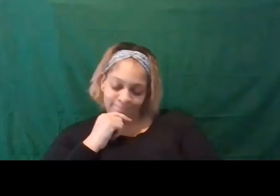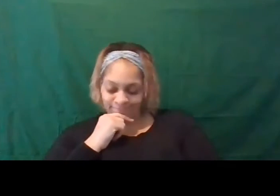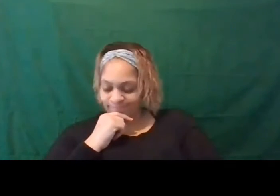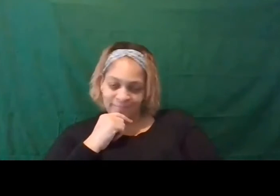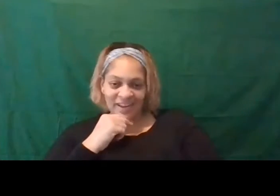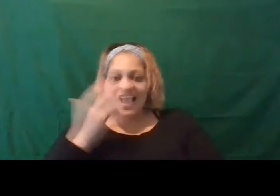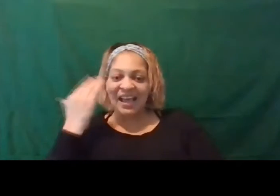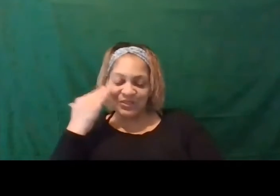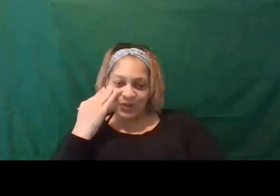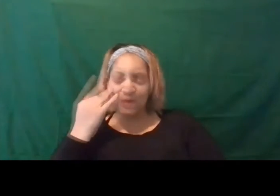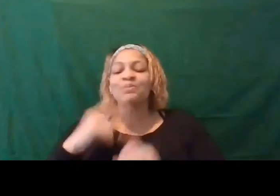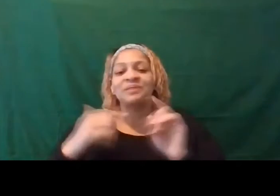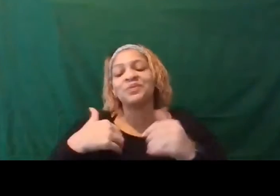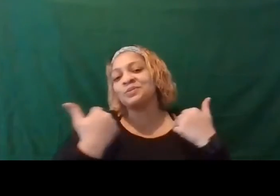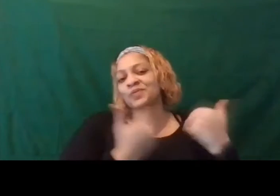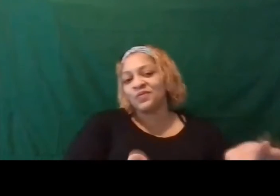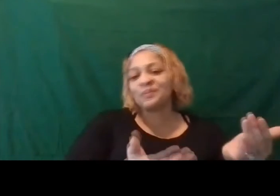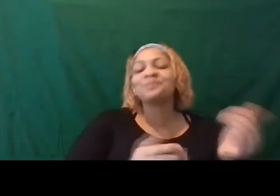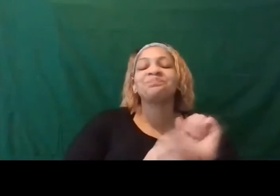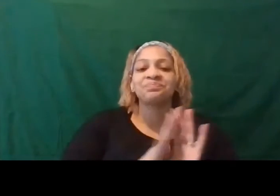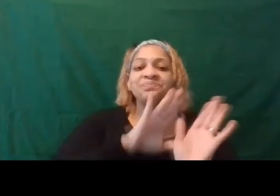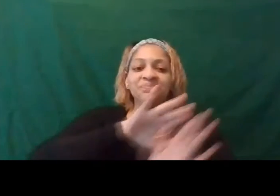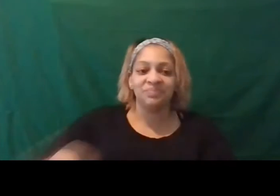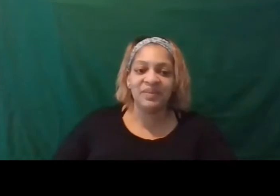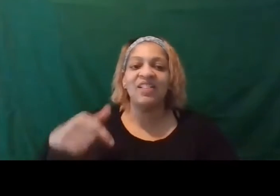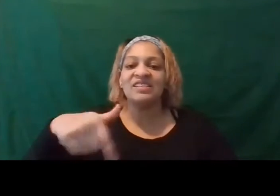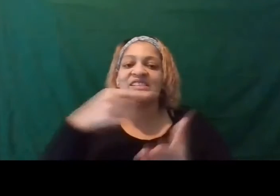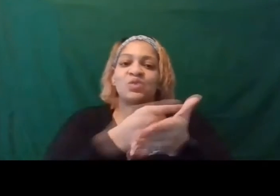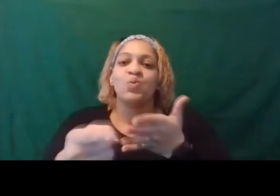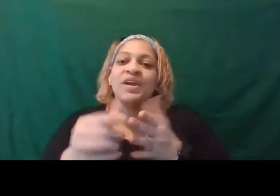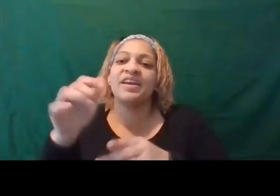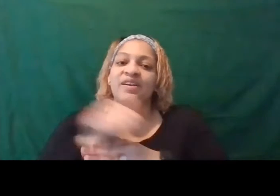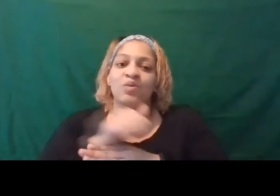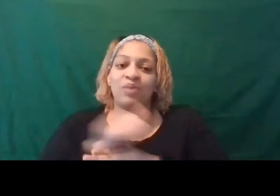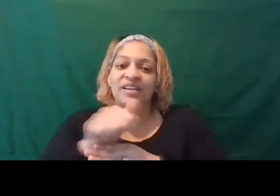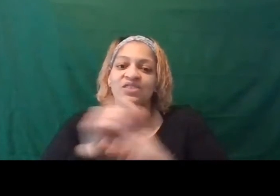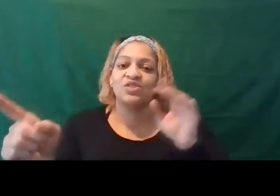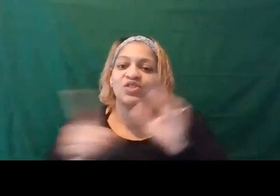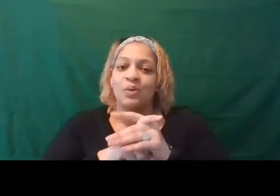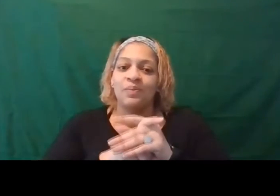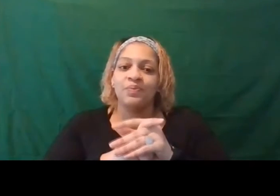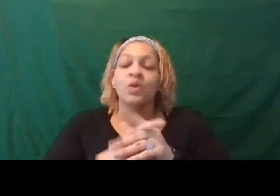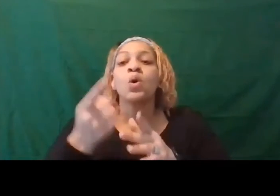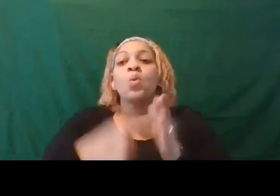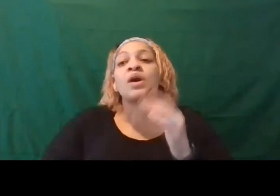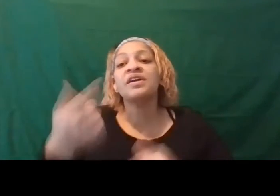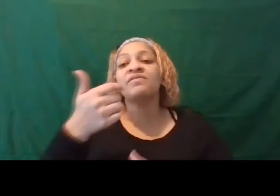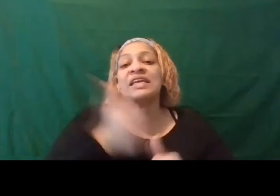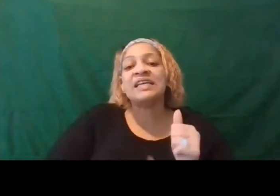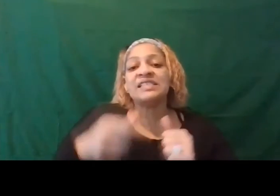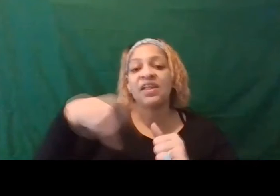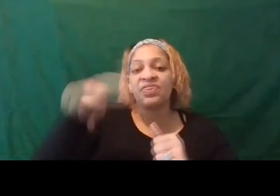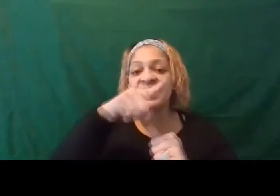week's practice. What do each of these, getting ready to come up in blue, what do each of these mean to me and how do I demonstrate